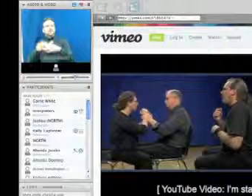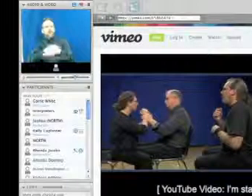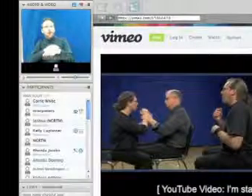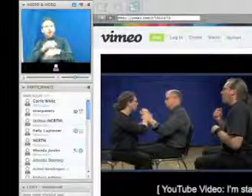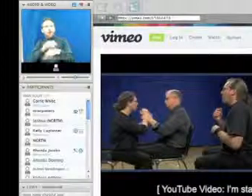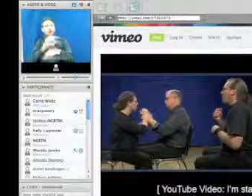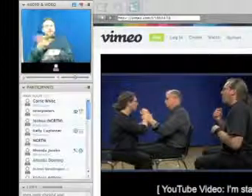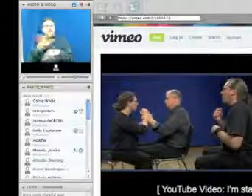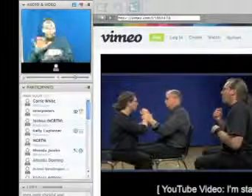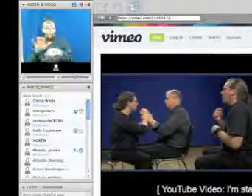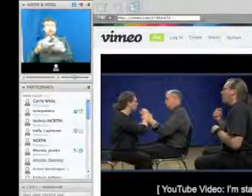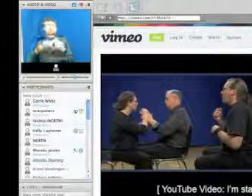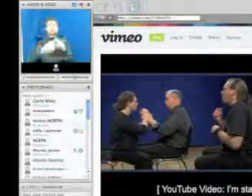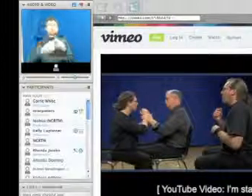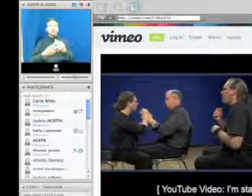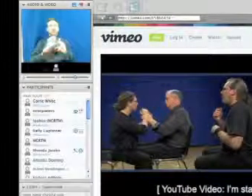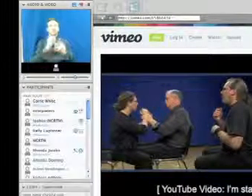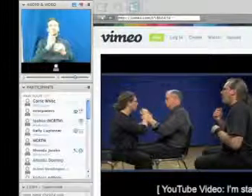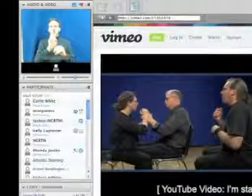seconds,